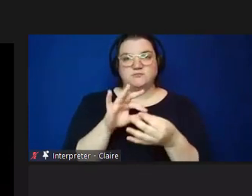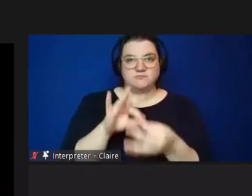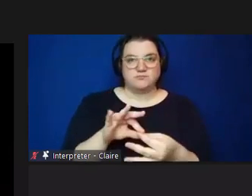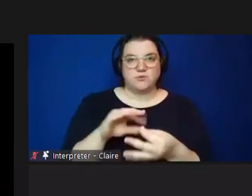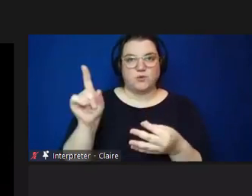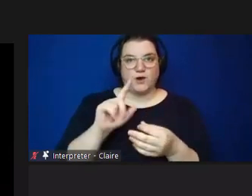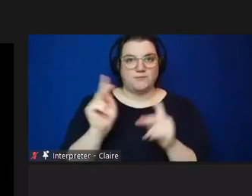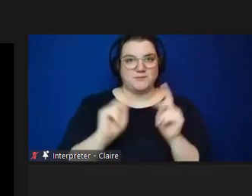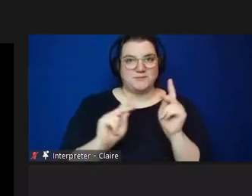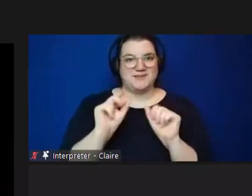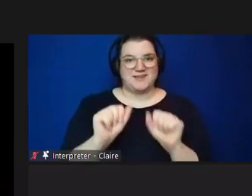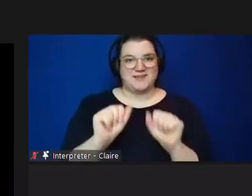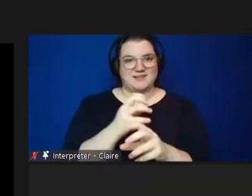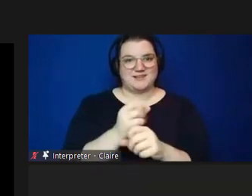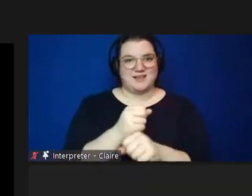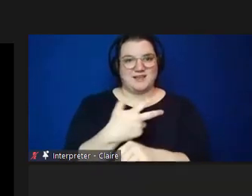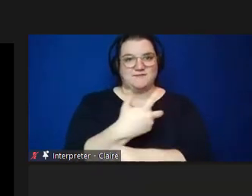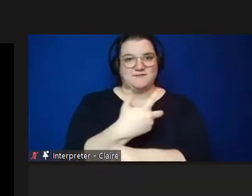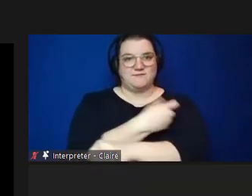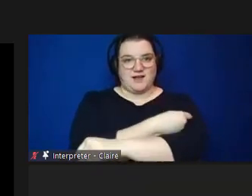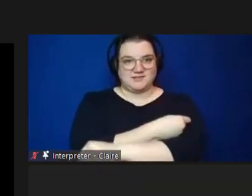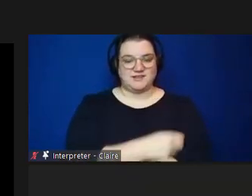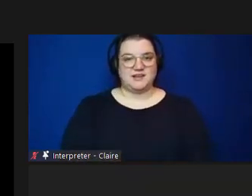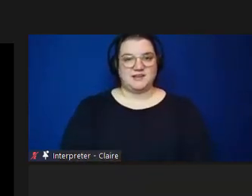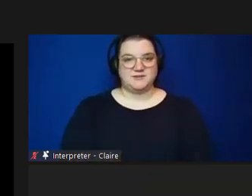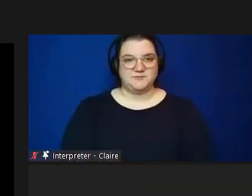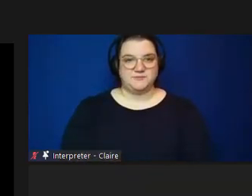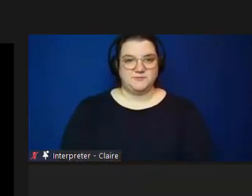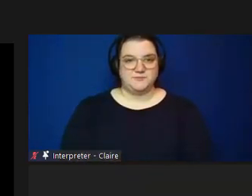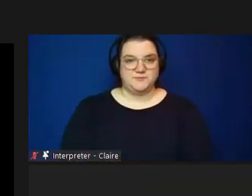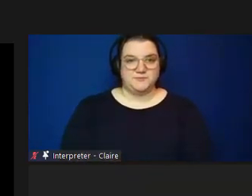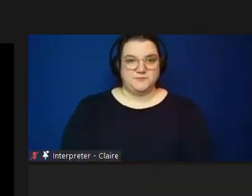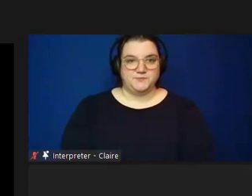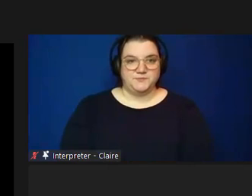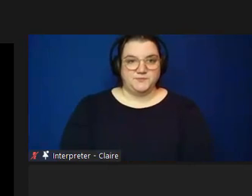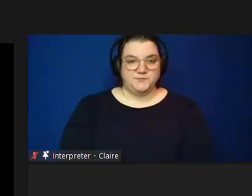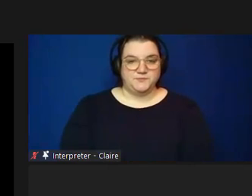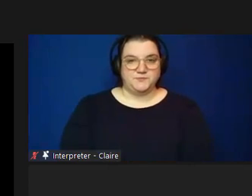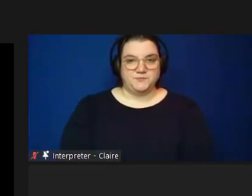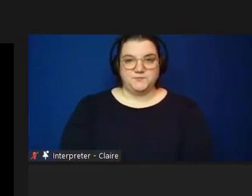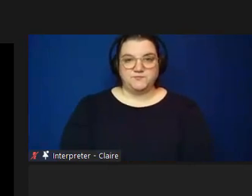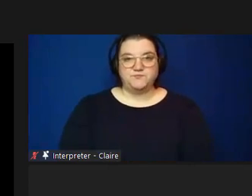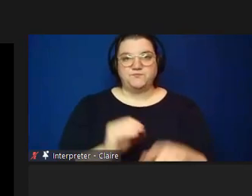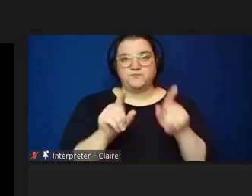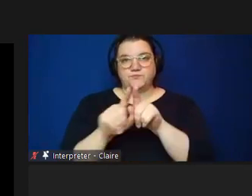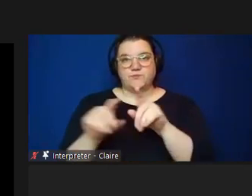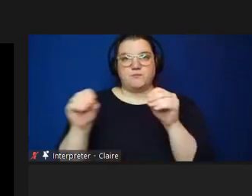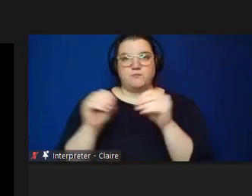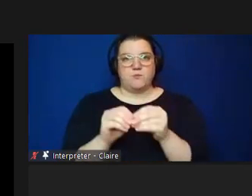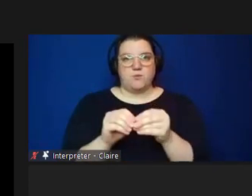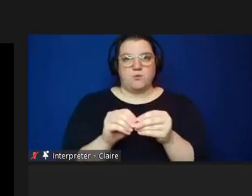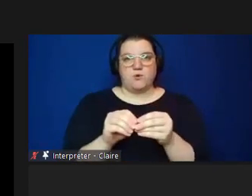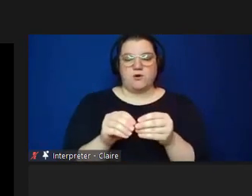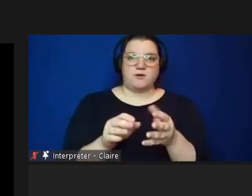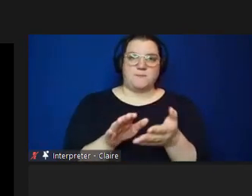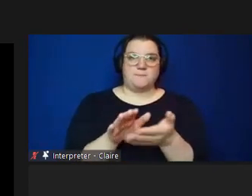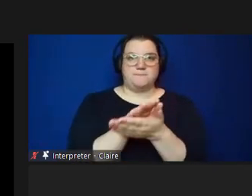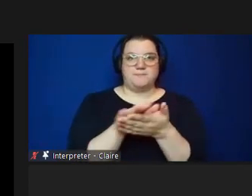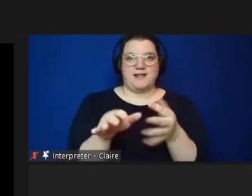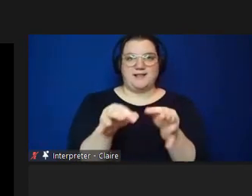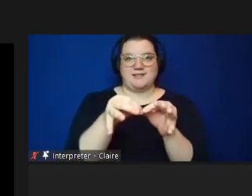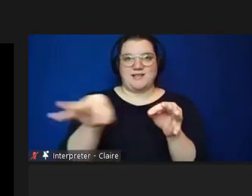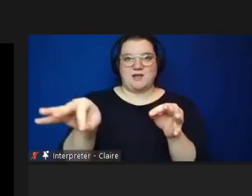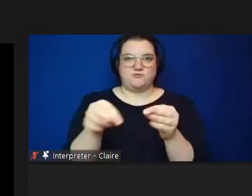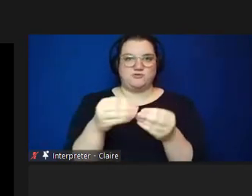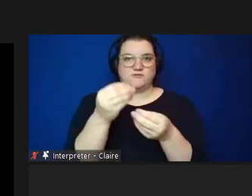get vaccinated, and also more plain language information about what